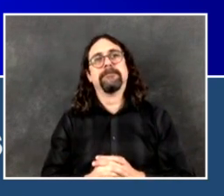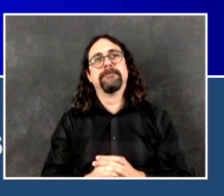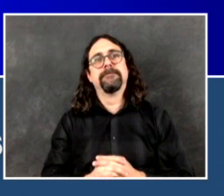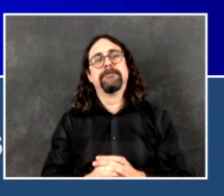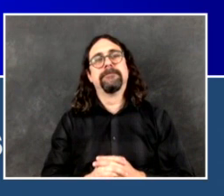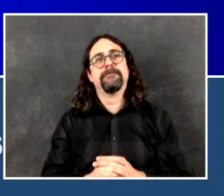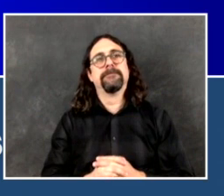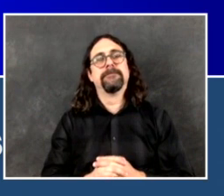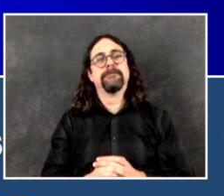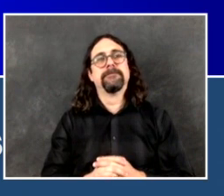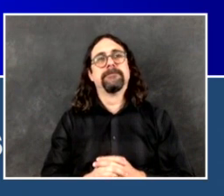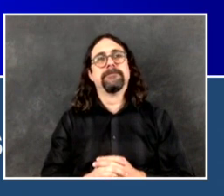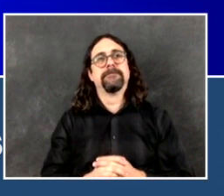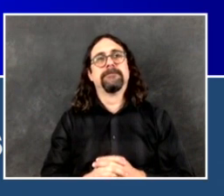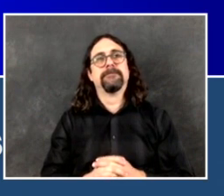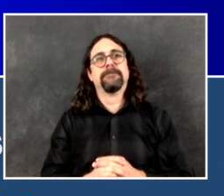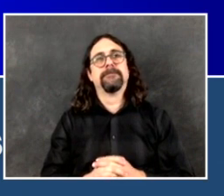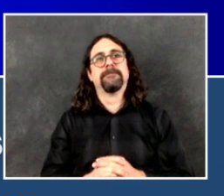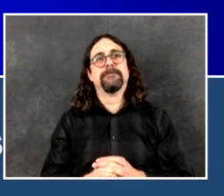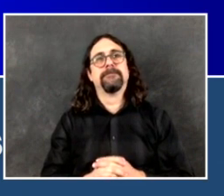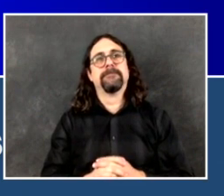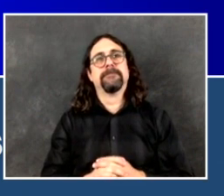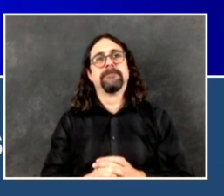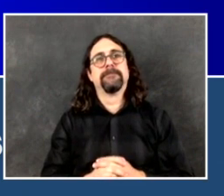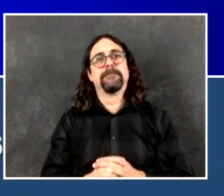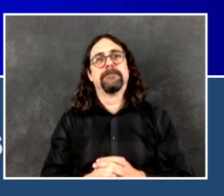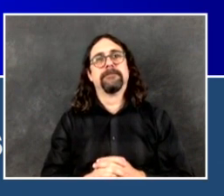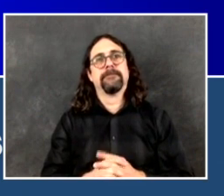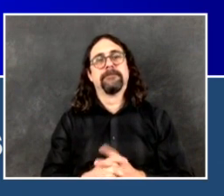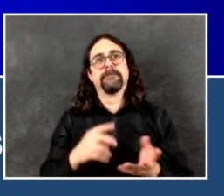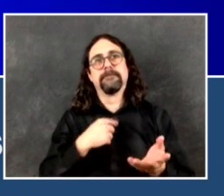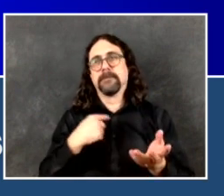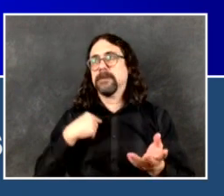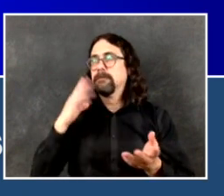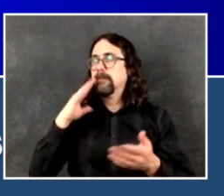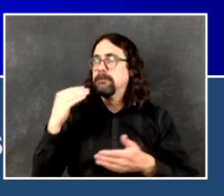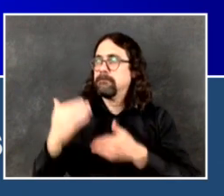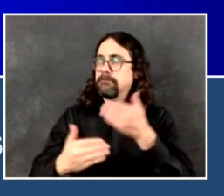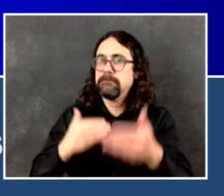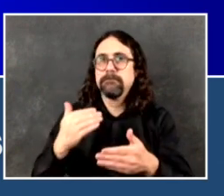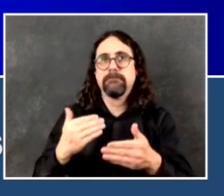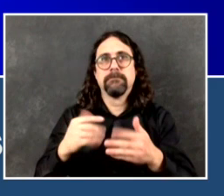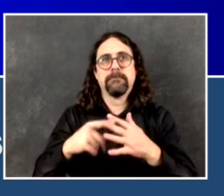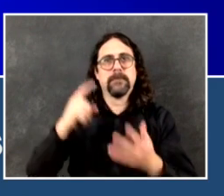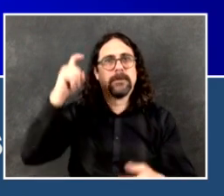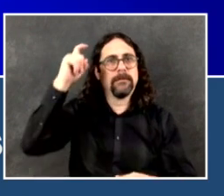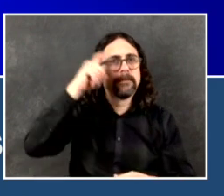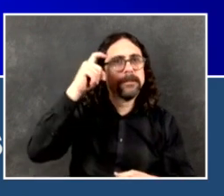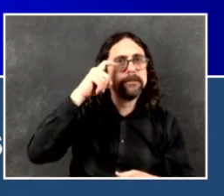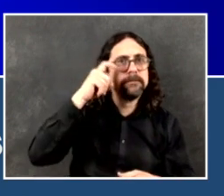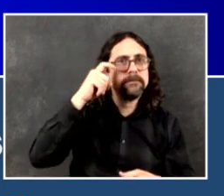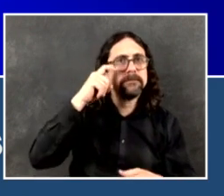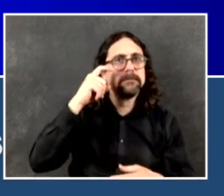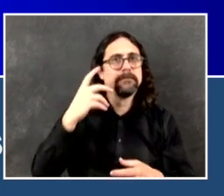need to do together, and then also be part of how we build our bigger plans. So that's